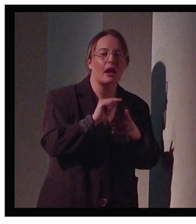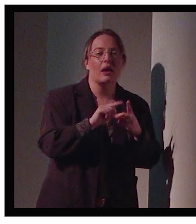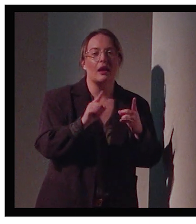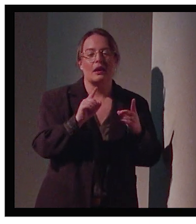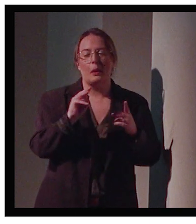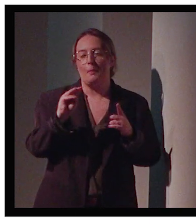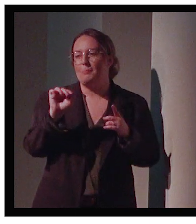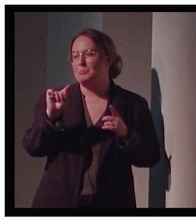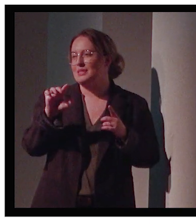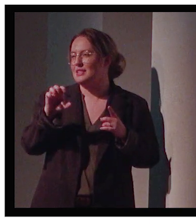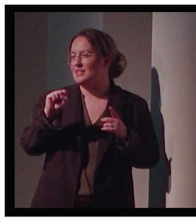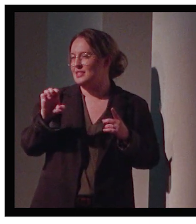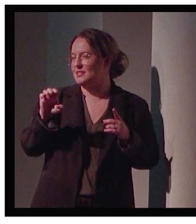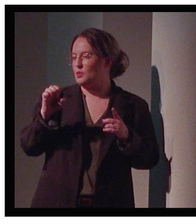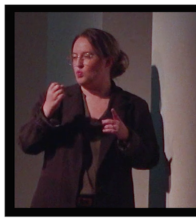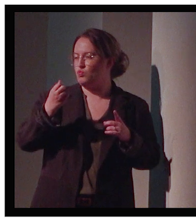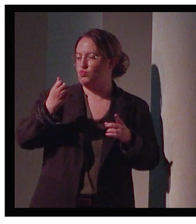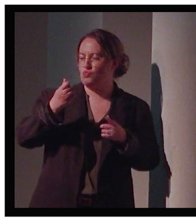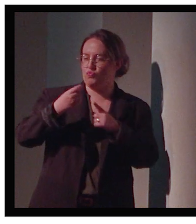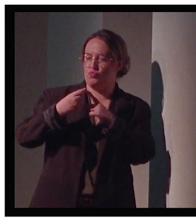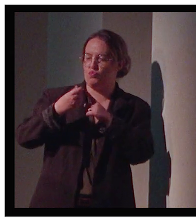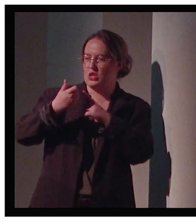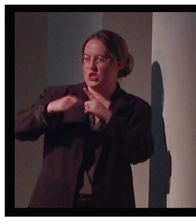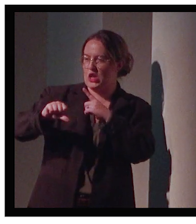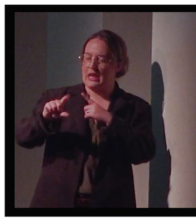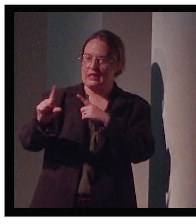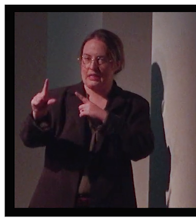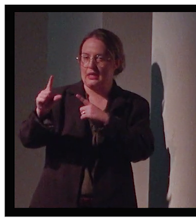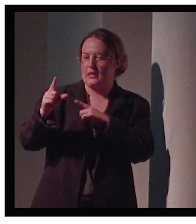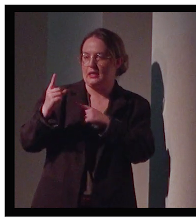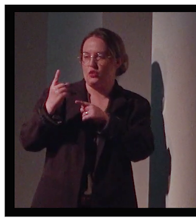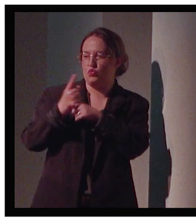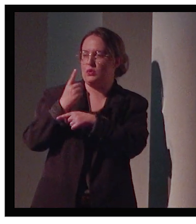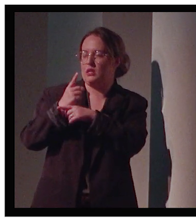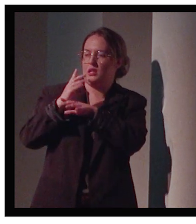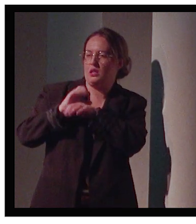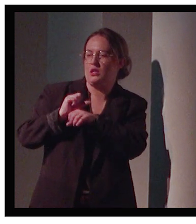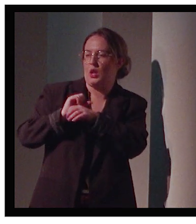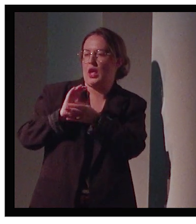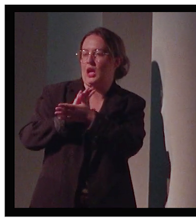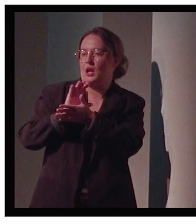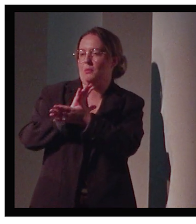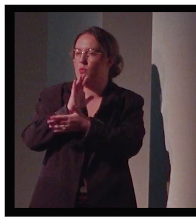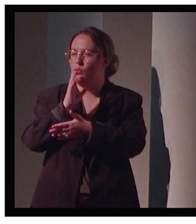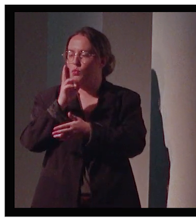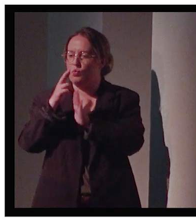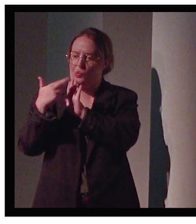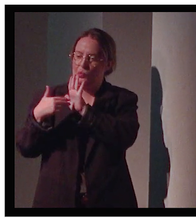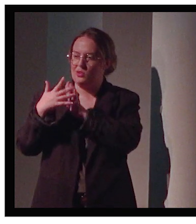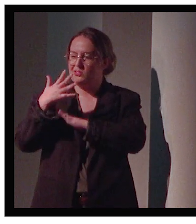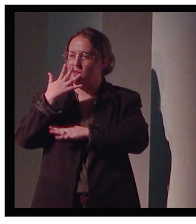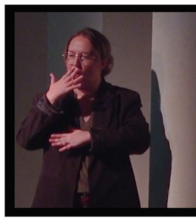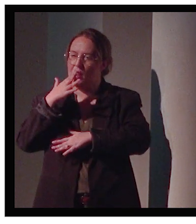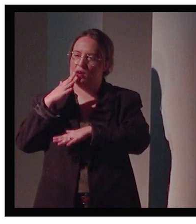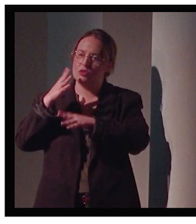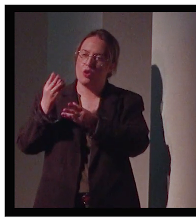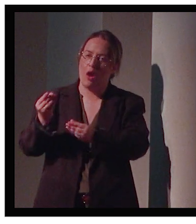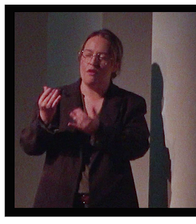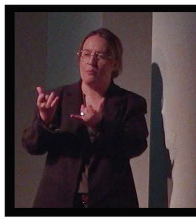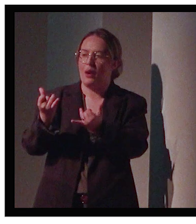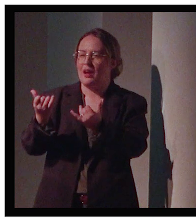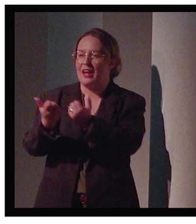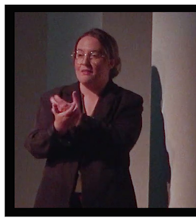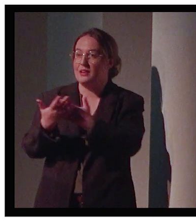Matisse rejected the traditional academic rules of imitative color and soft modeling and perspective, basically everything